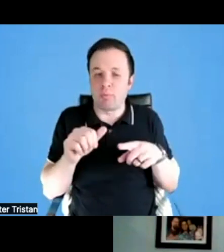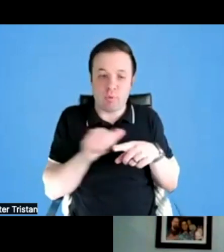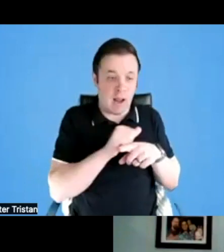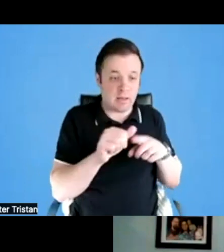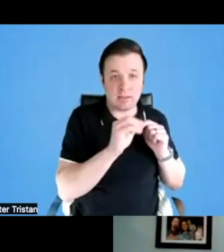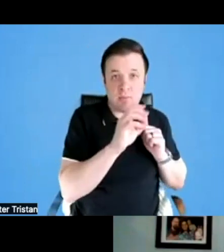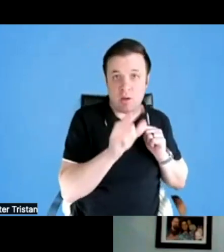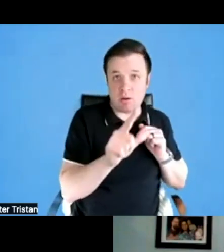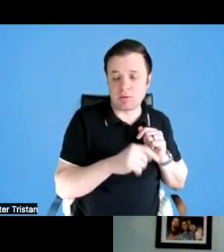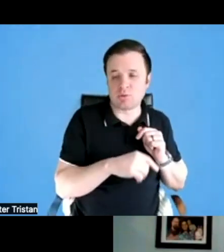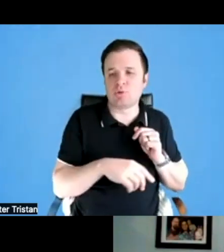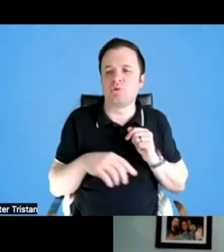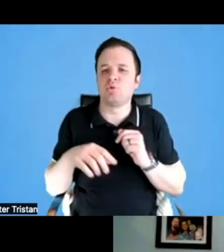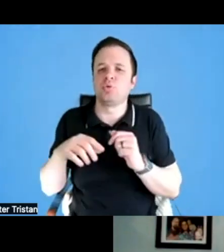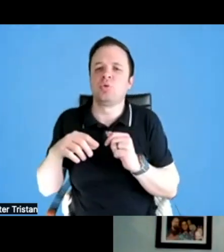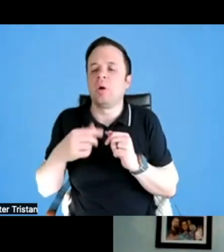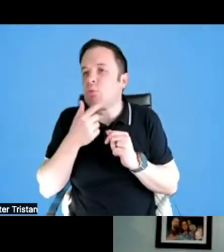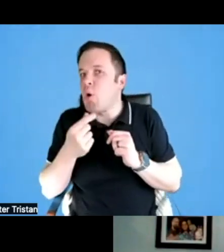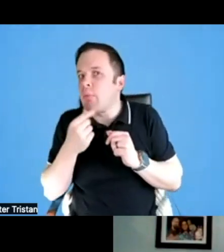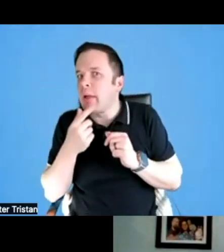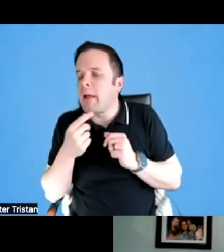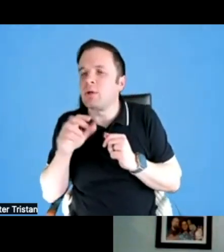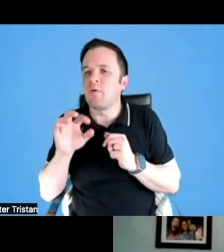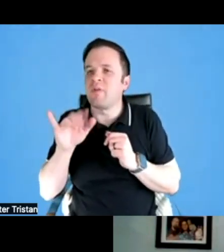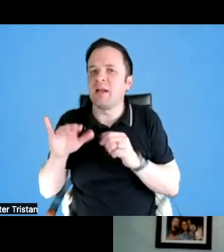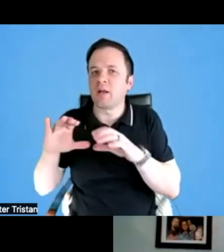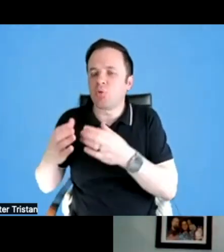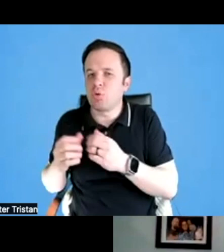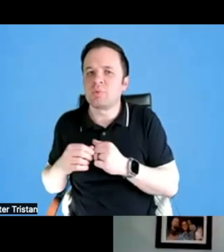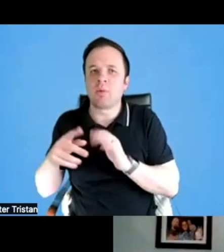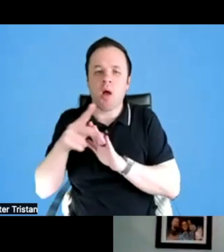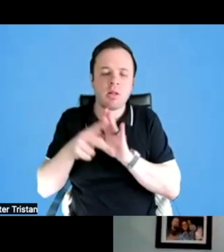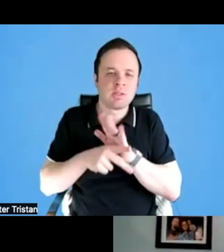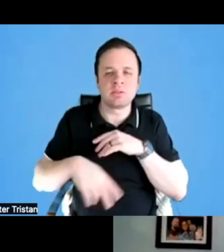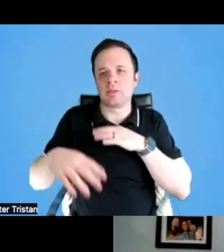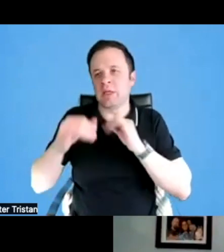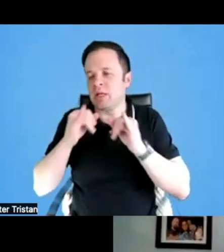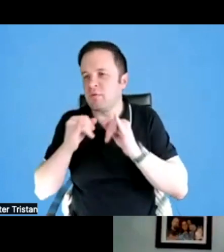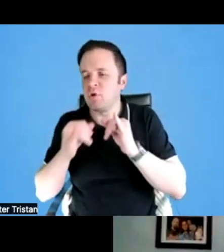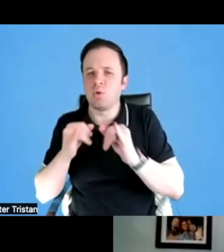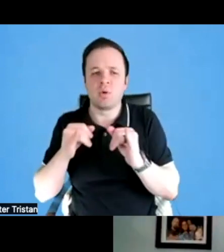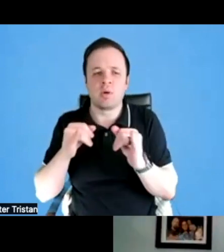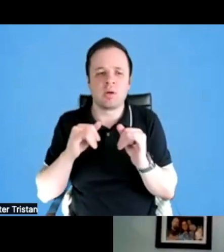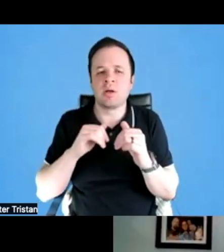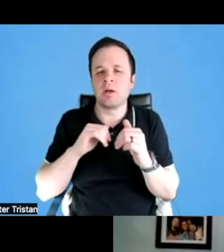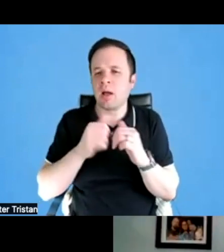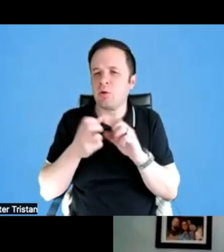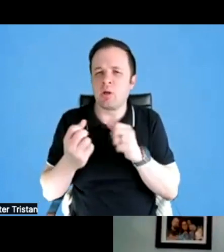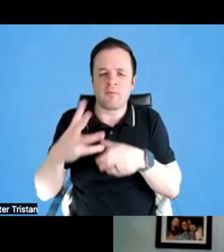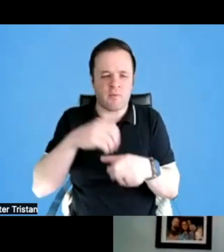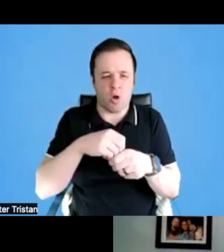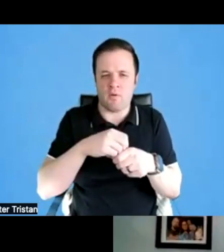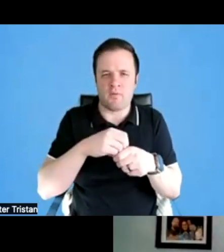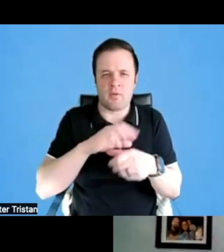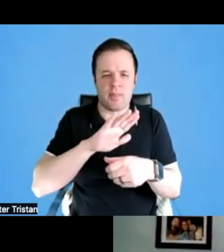role playing to supervision to affinity groups to policies to interviewing, that it's how do you make it just a part of the fabric